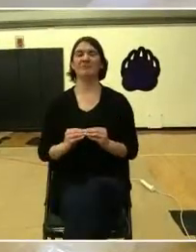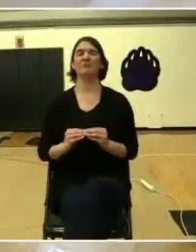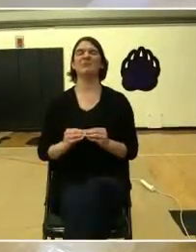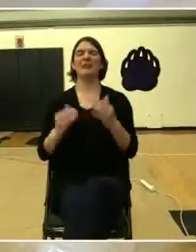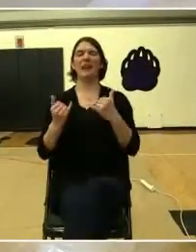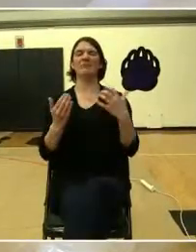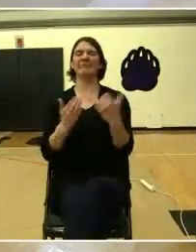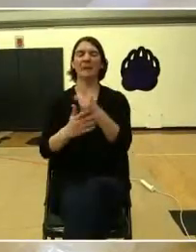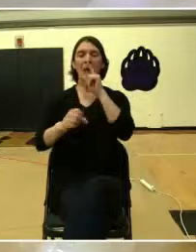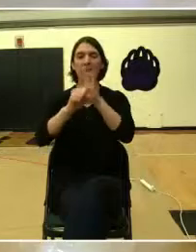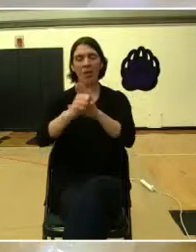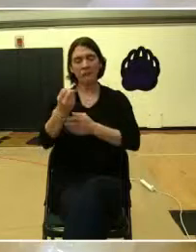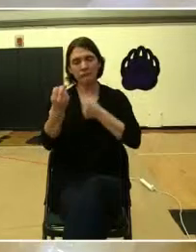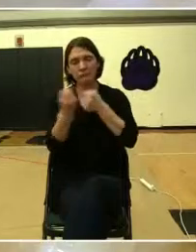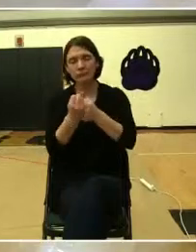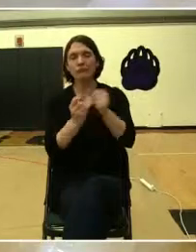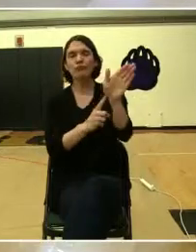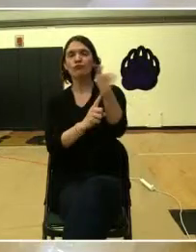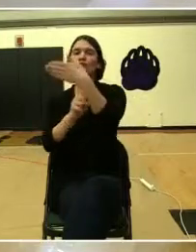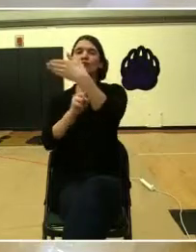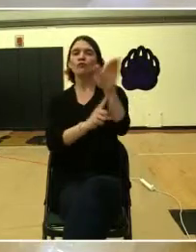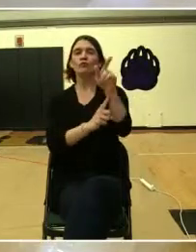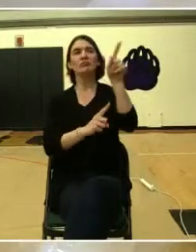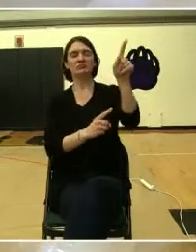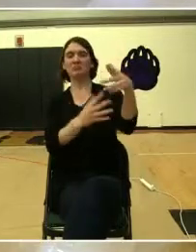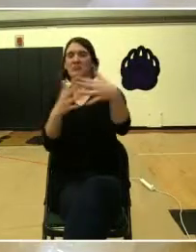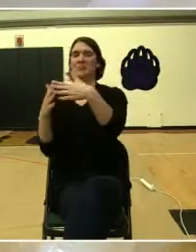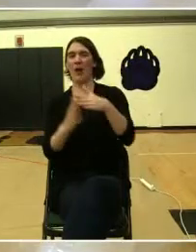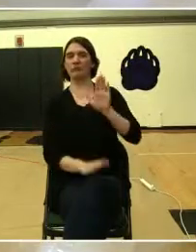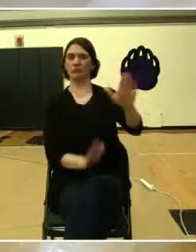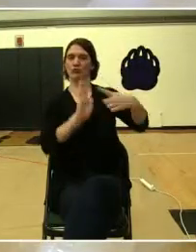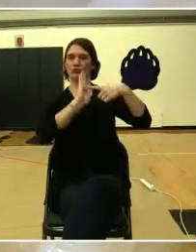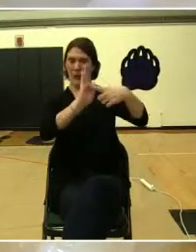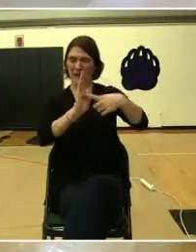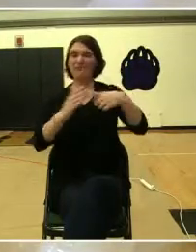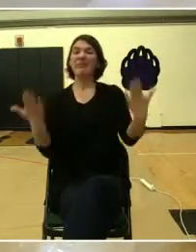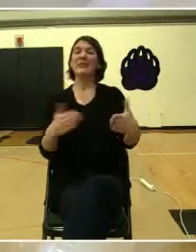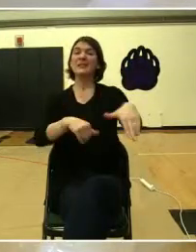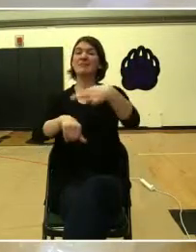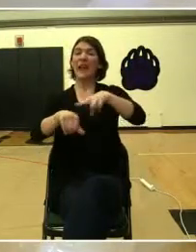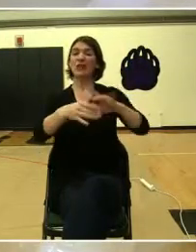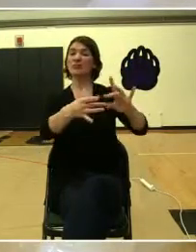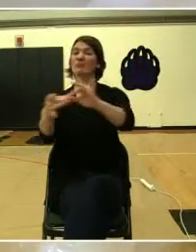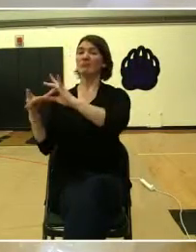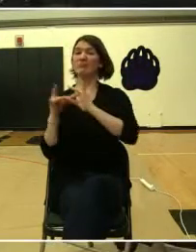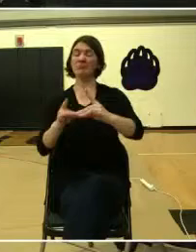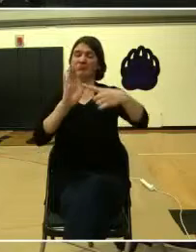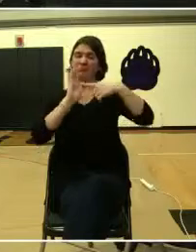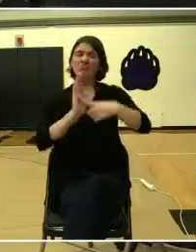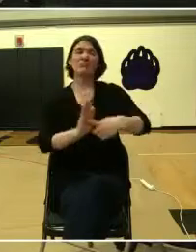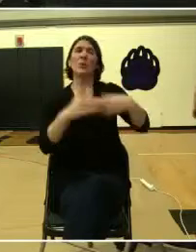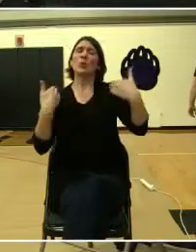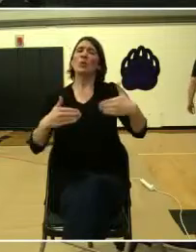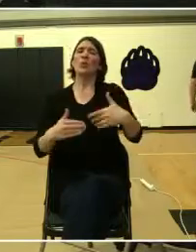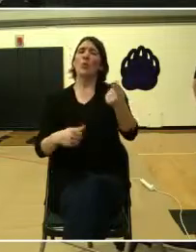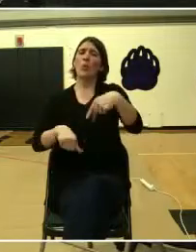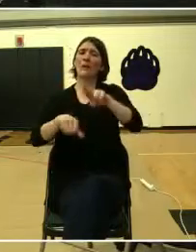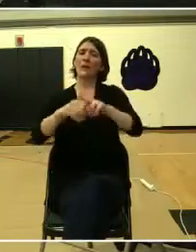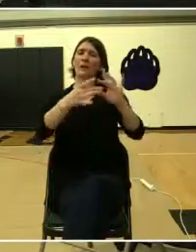annoying pled of the United States of America to The Republic for which it